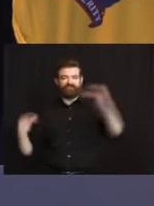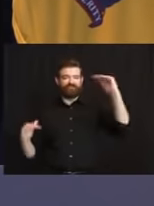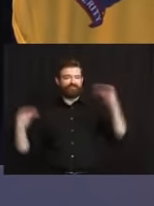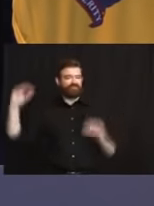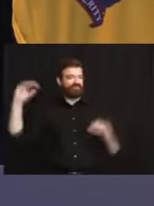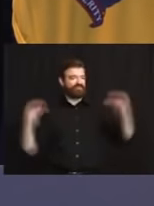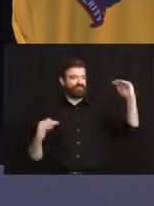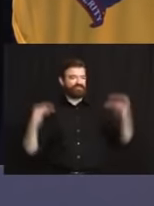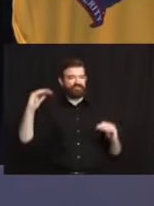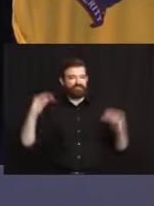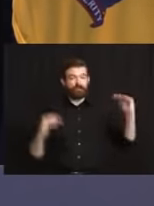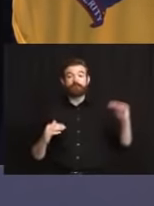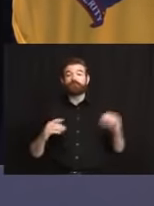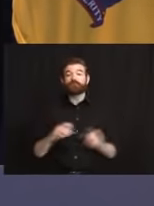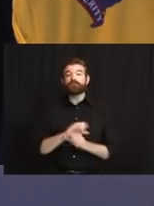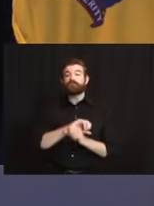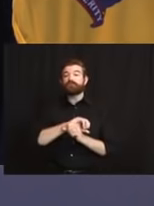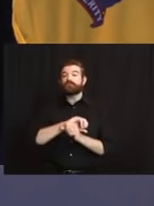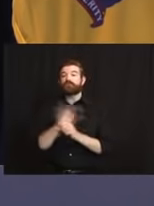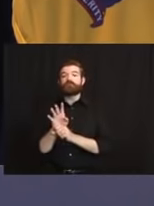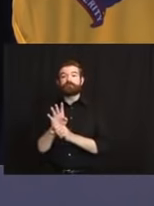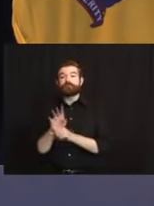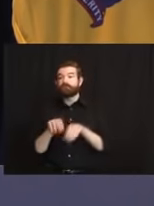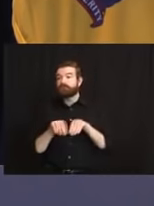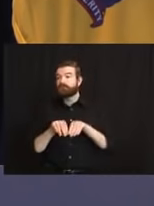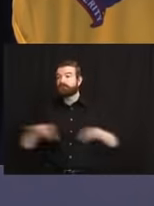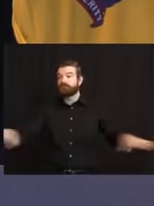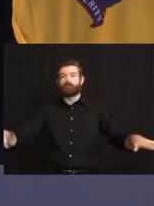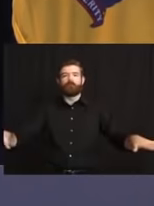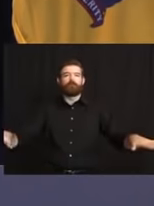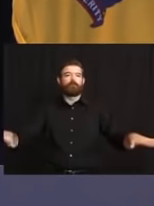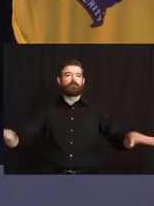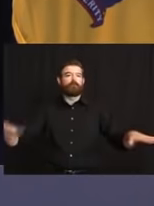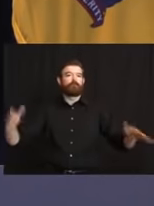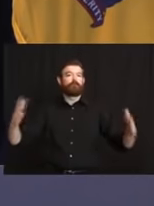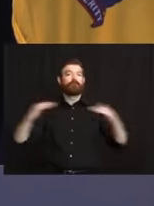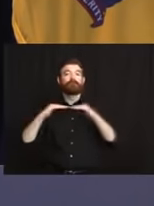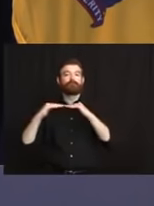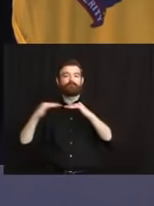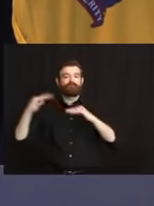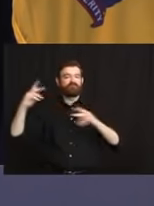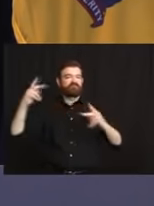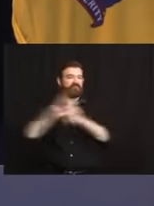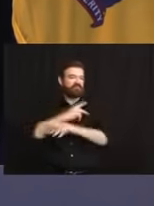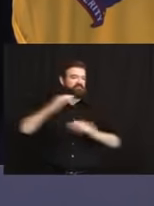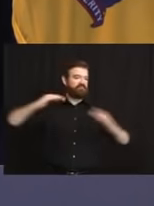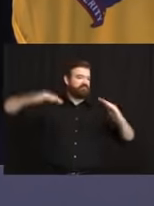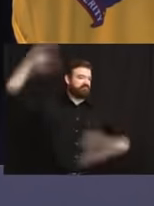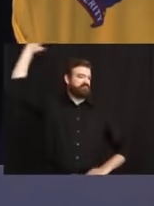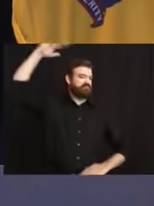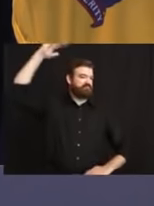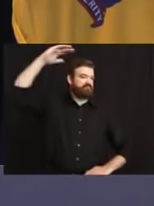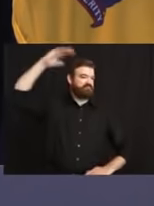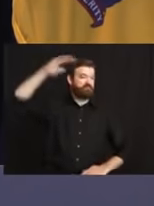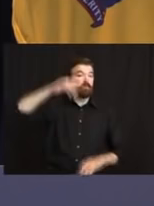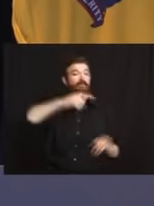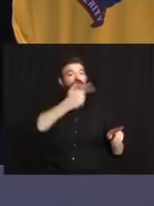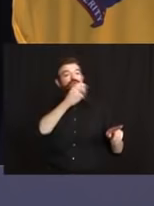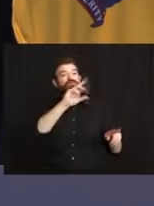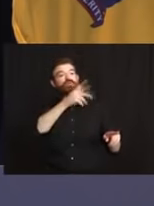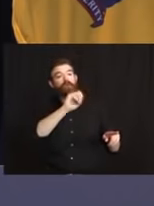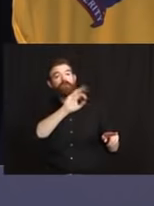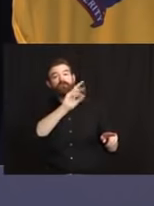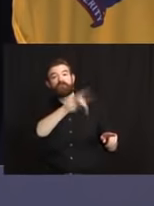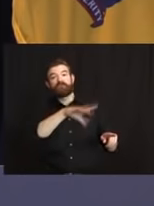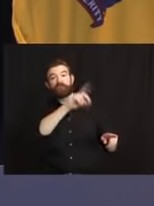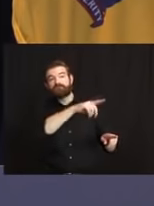you see the killing of George Floyd, sadly, that's not a new reality, but it's laid bare the stain of racism yet again, and